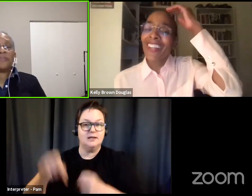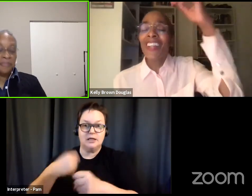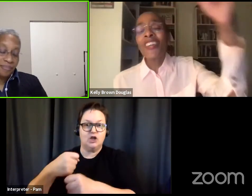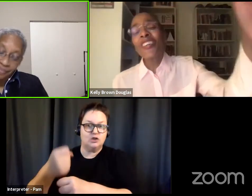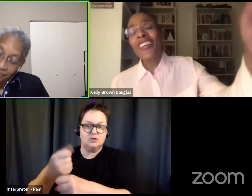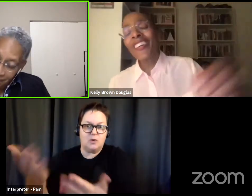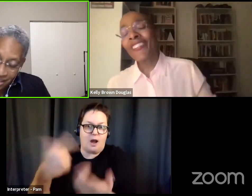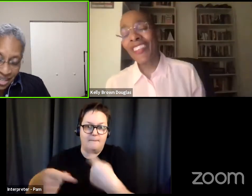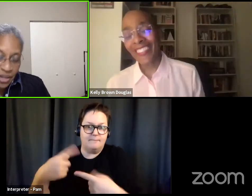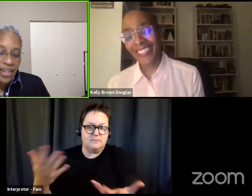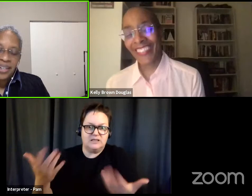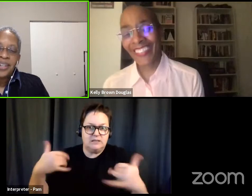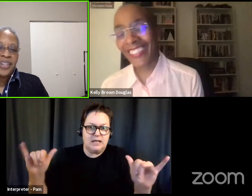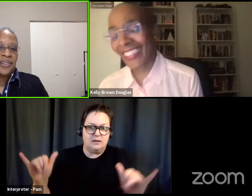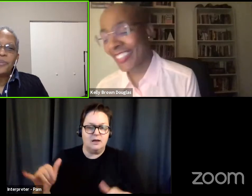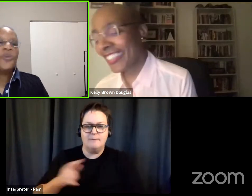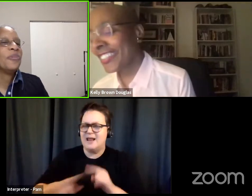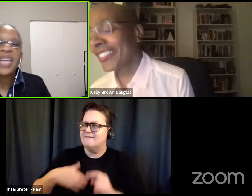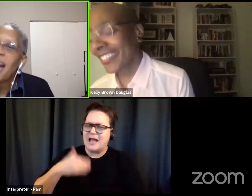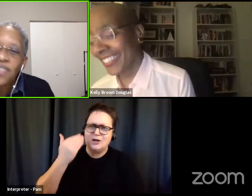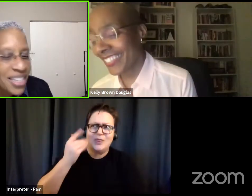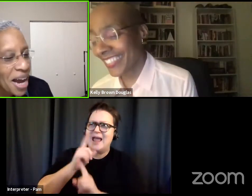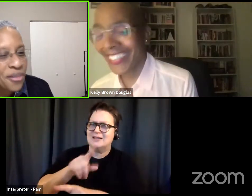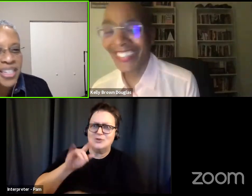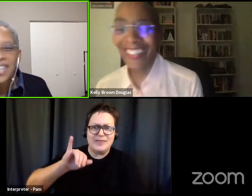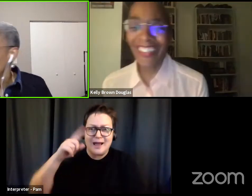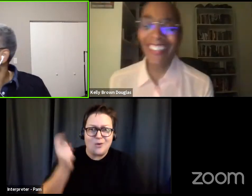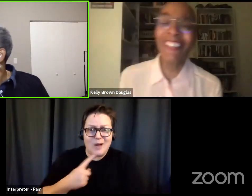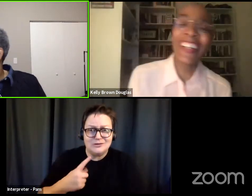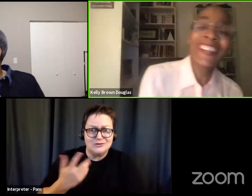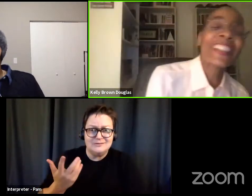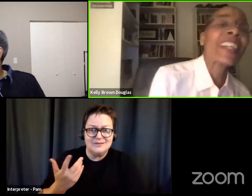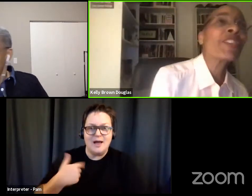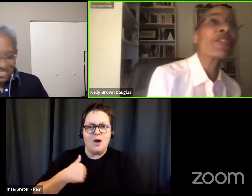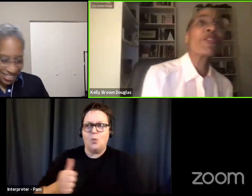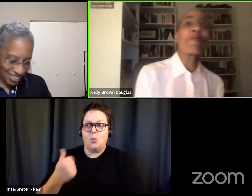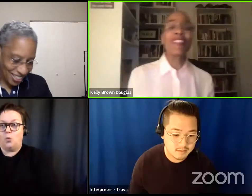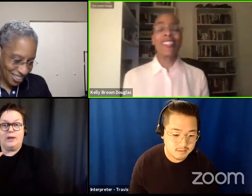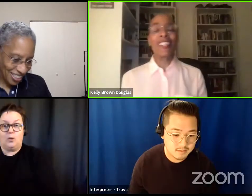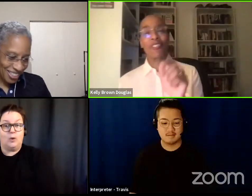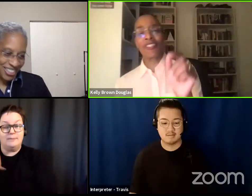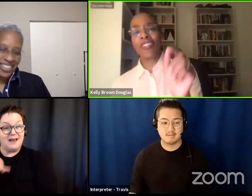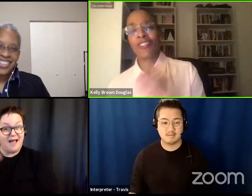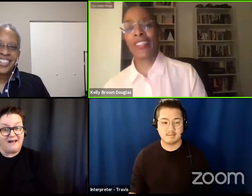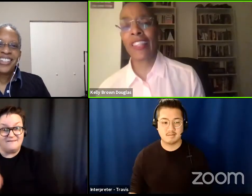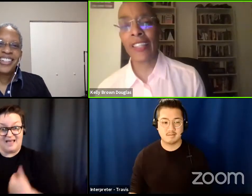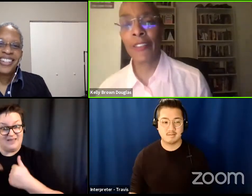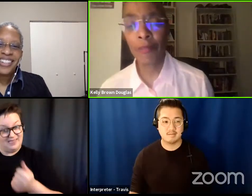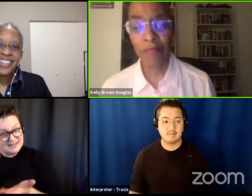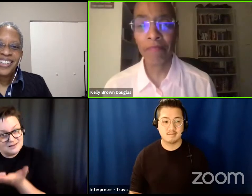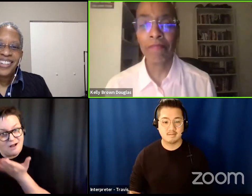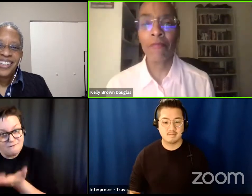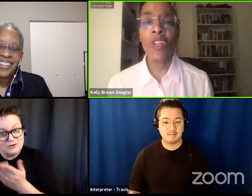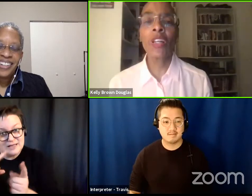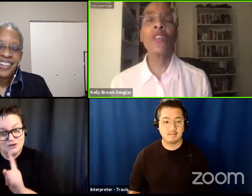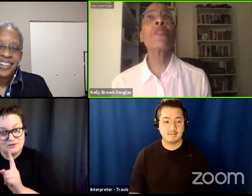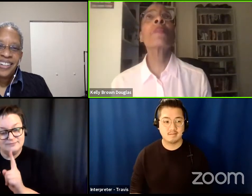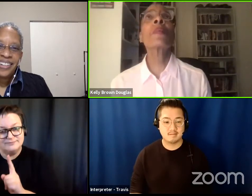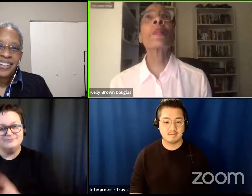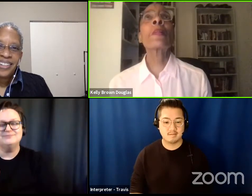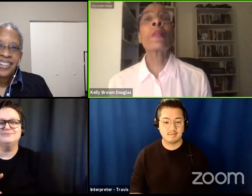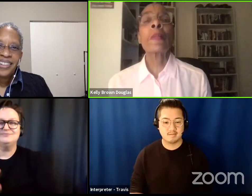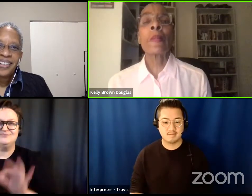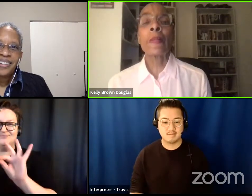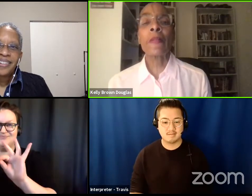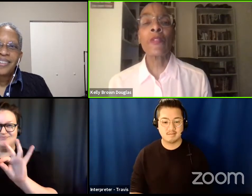question, well, we wouldn't be having this conversation. Well, isn't that the truth? But see, here's the thing, you know,